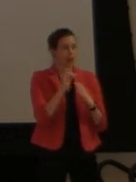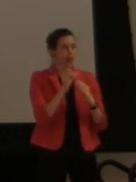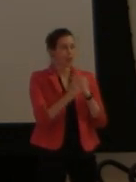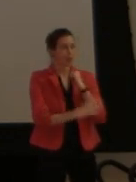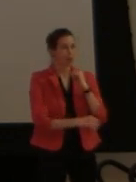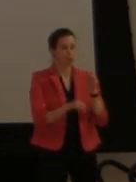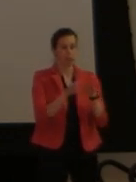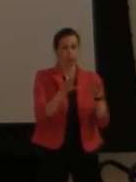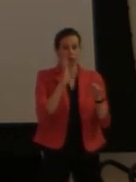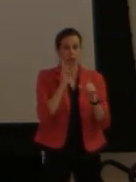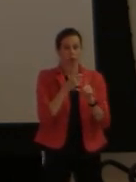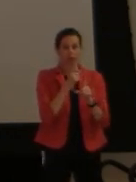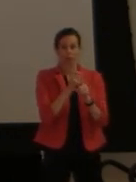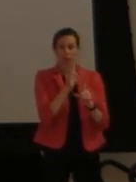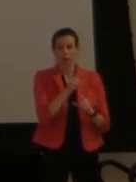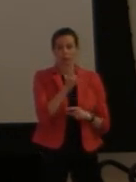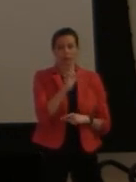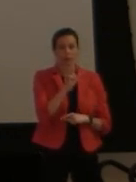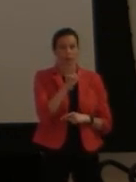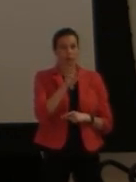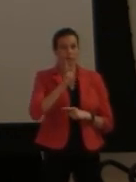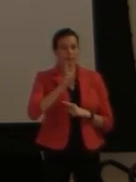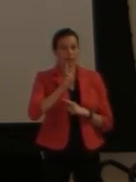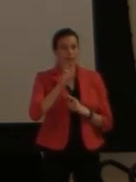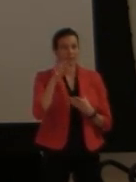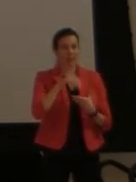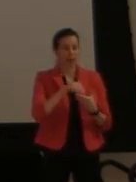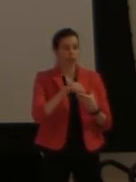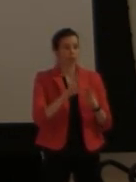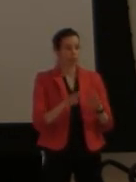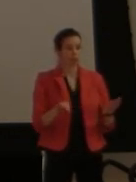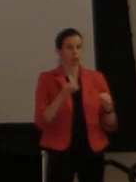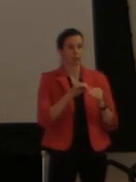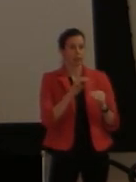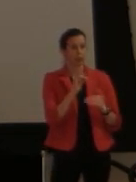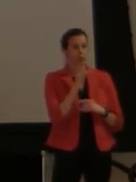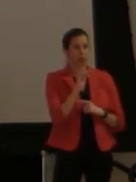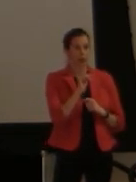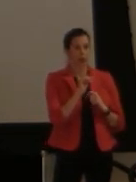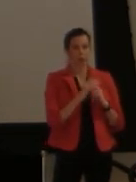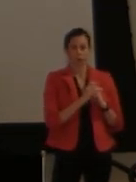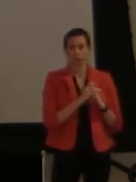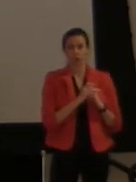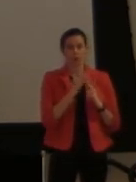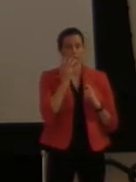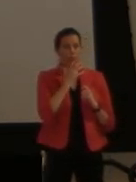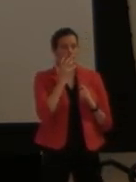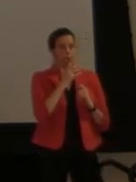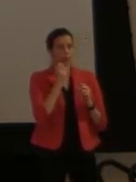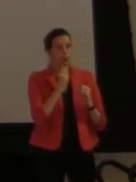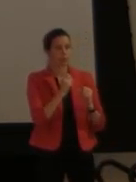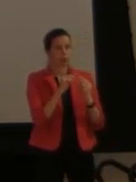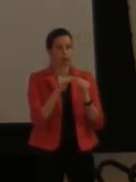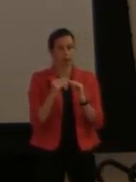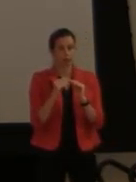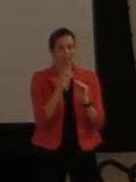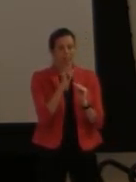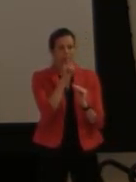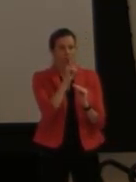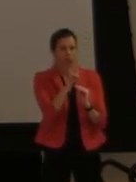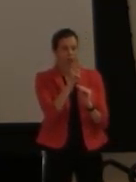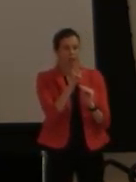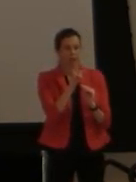would impact nearly 127,000 children in Ohio. It's a pretty significant number. And that's